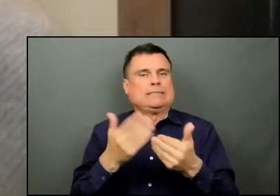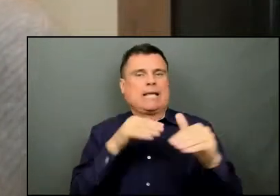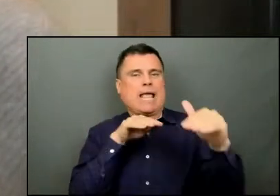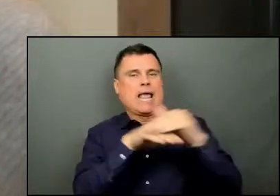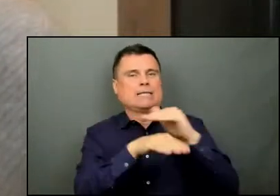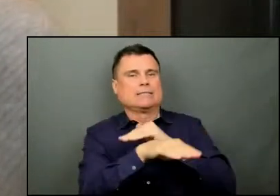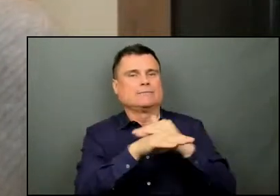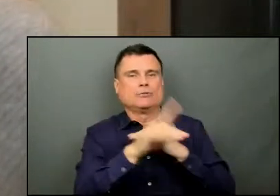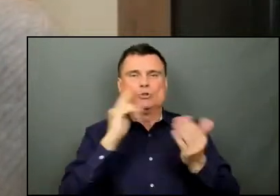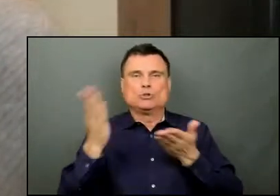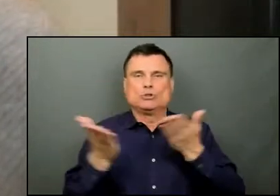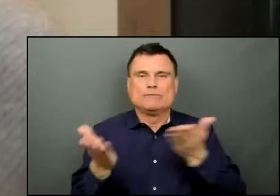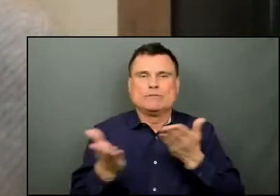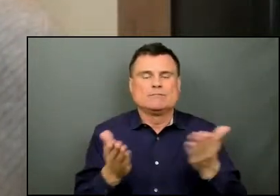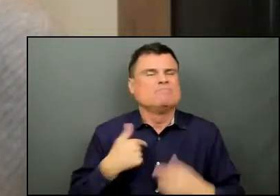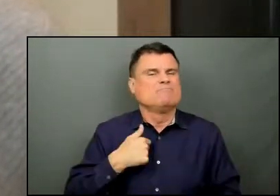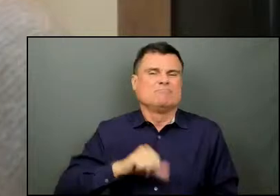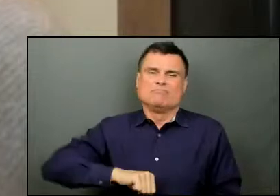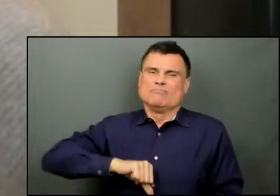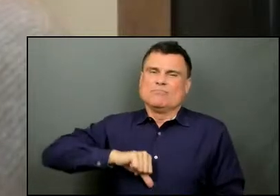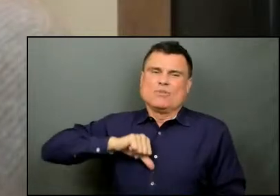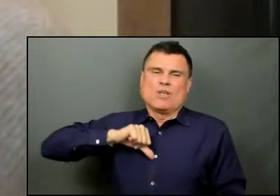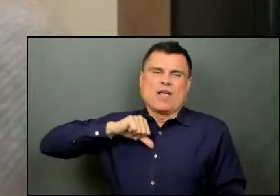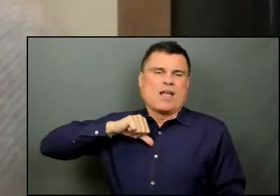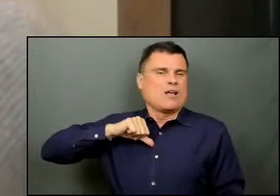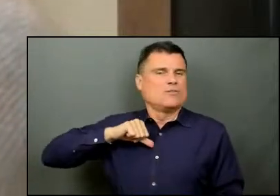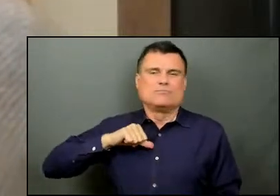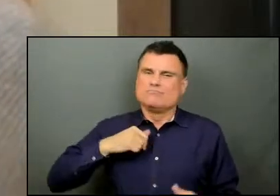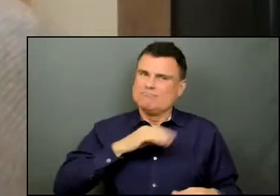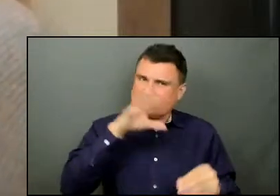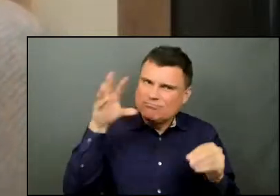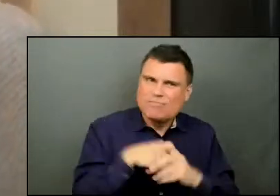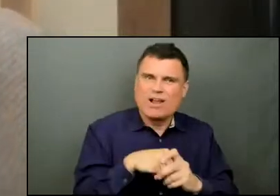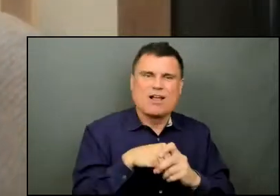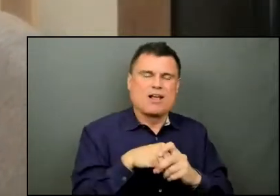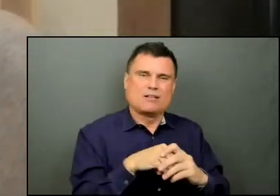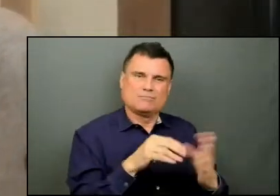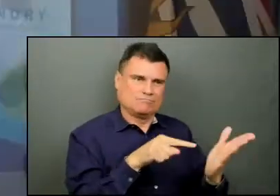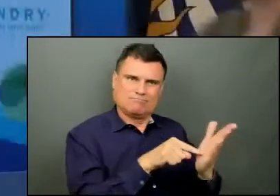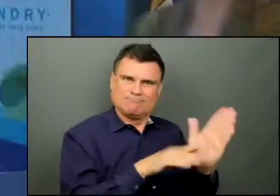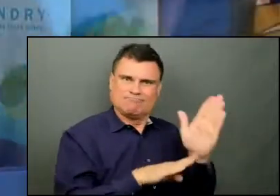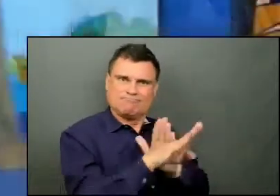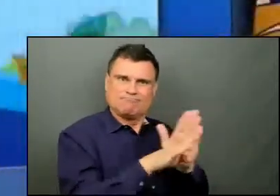so honored to have played even a small part in helping them get it. Thank you.